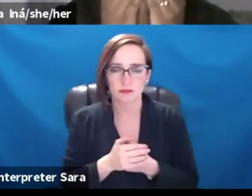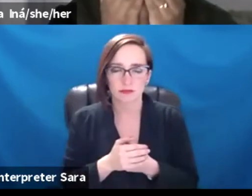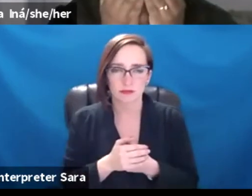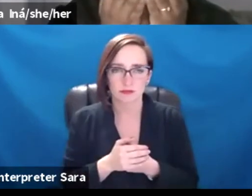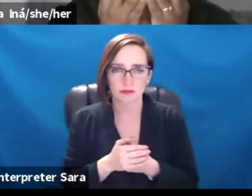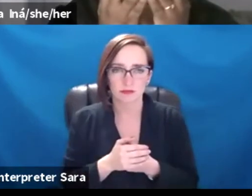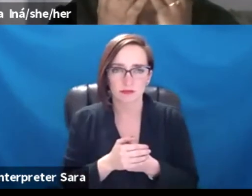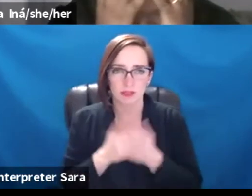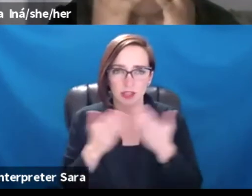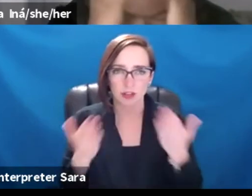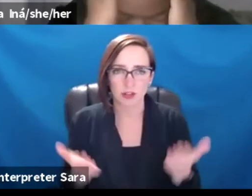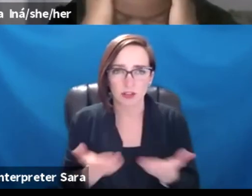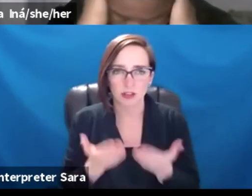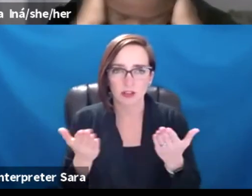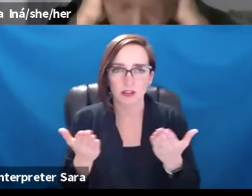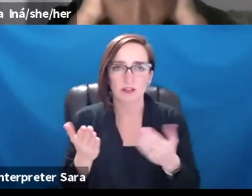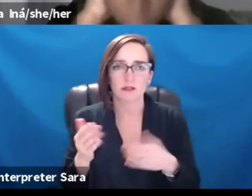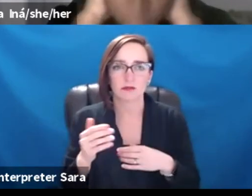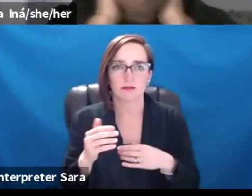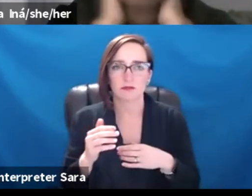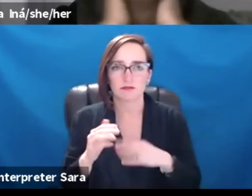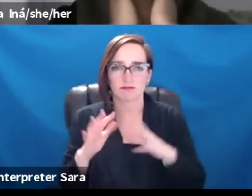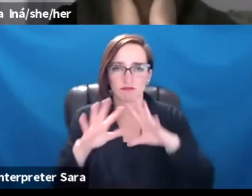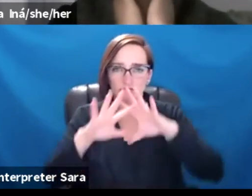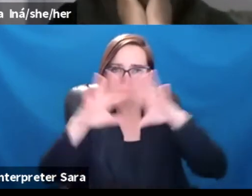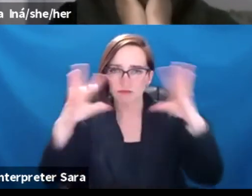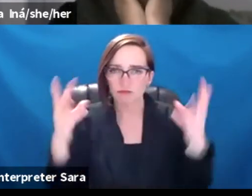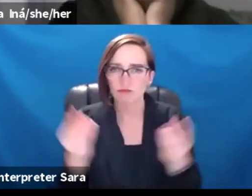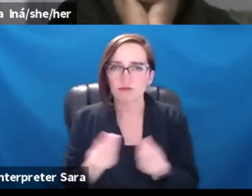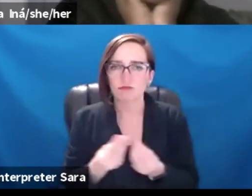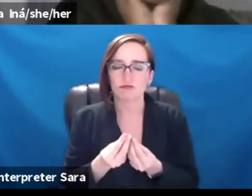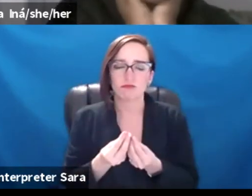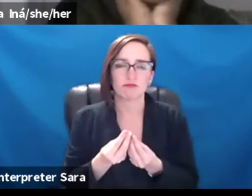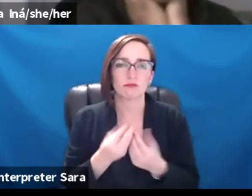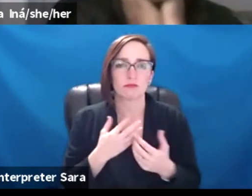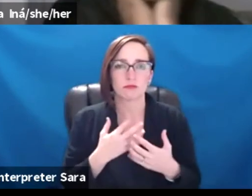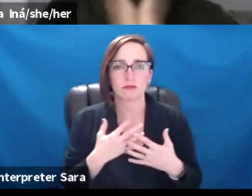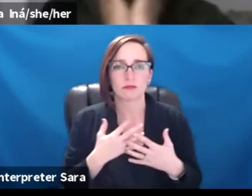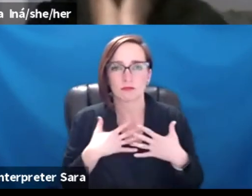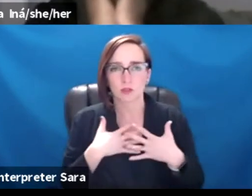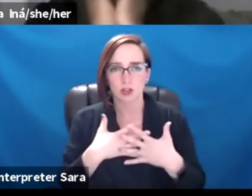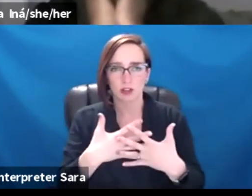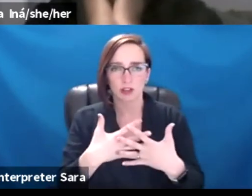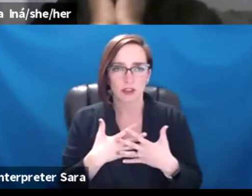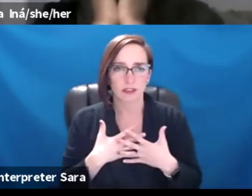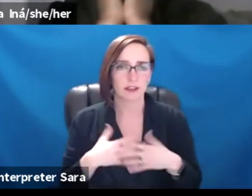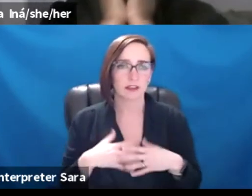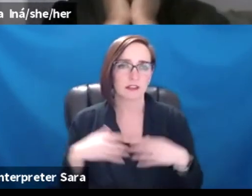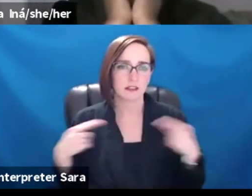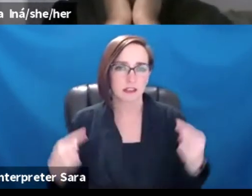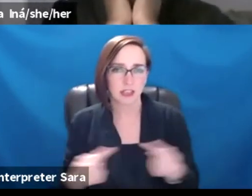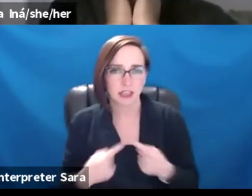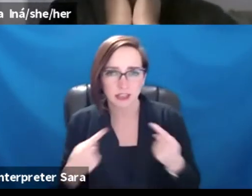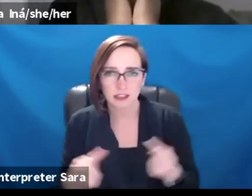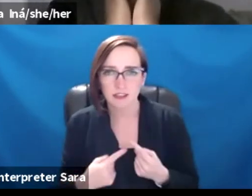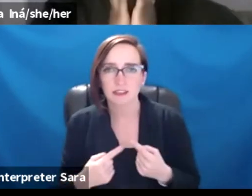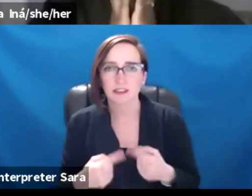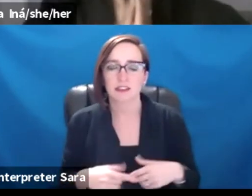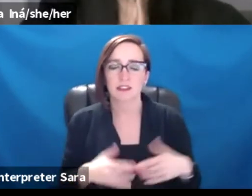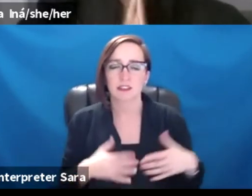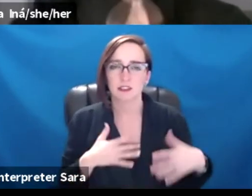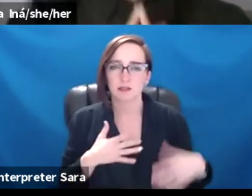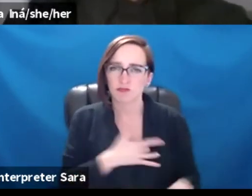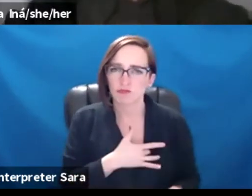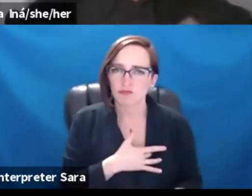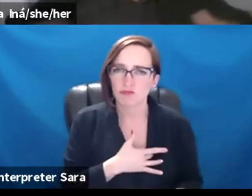fully with breath and sound and body and ache and joy. Yes, there is joy. There